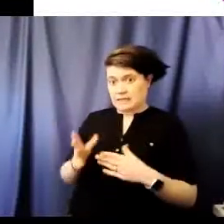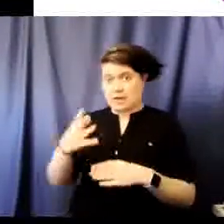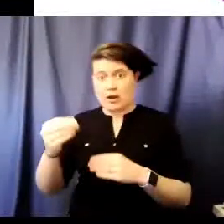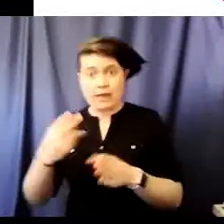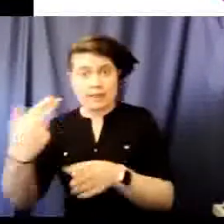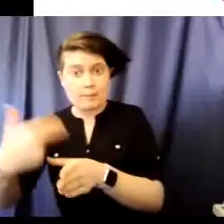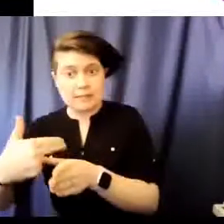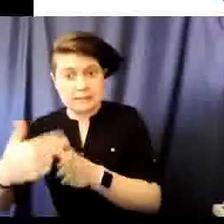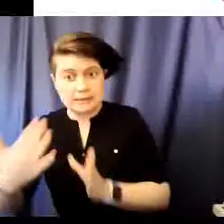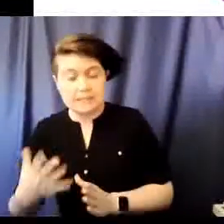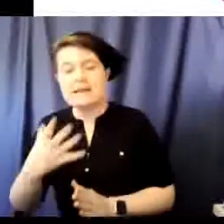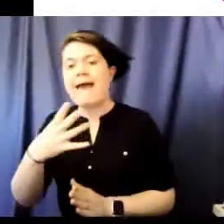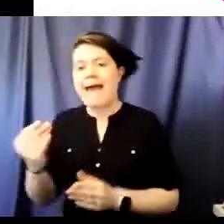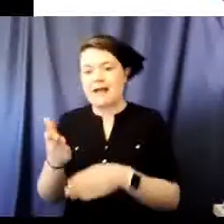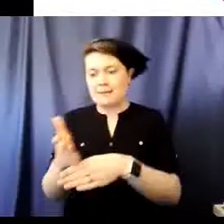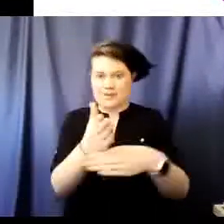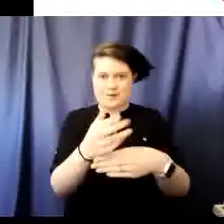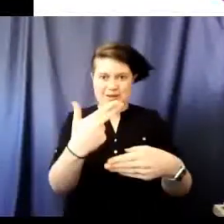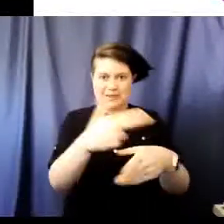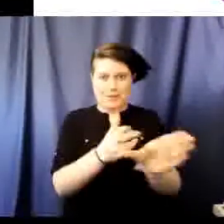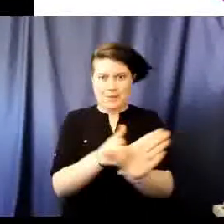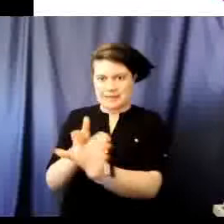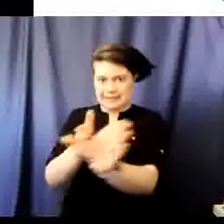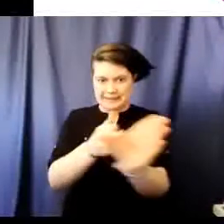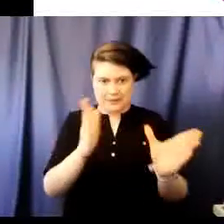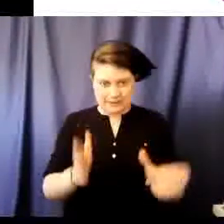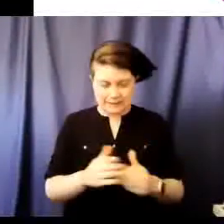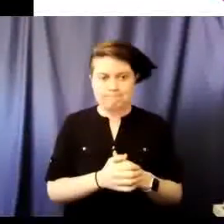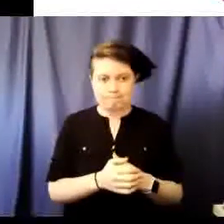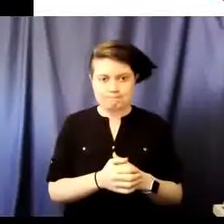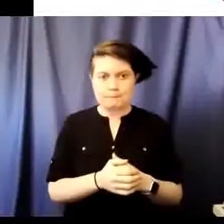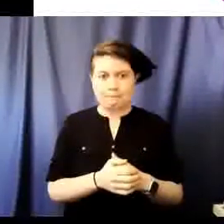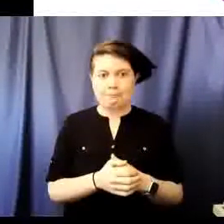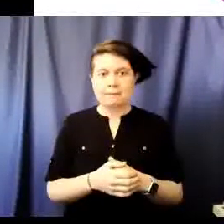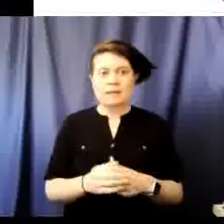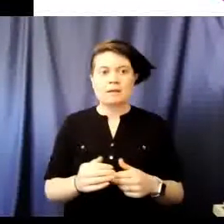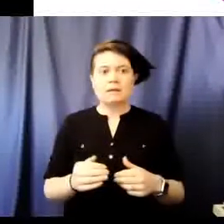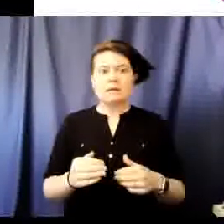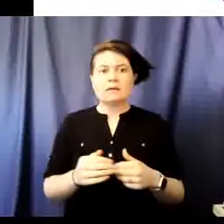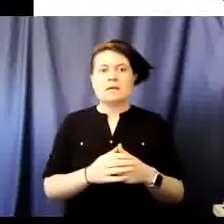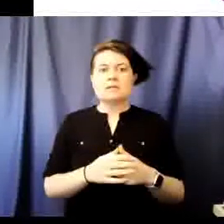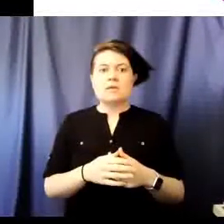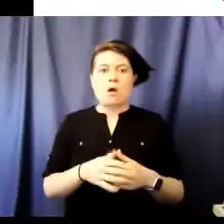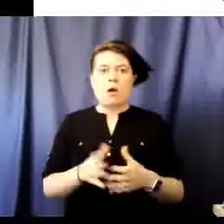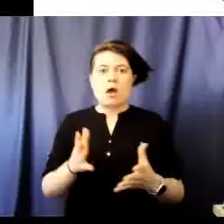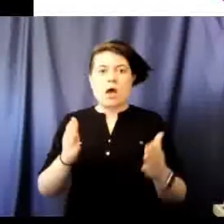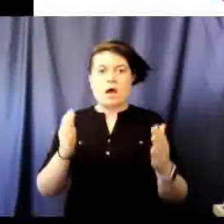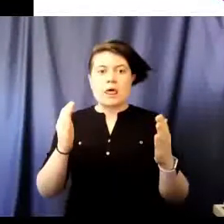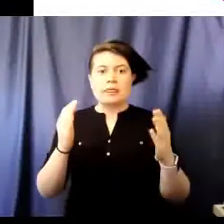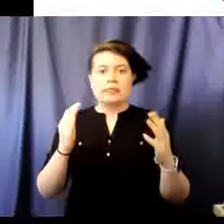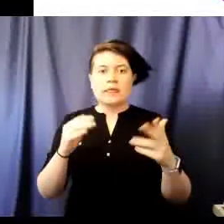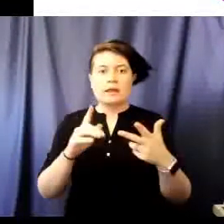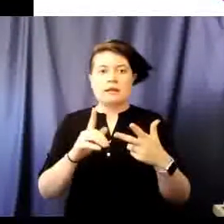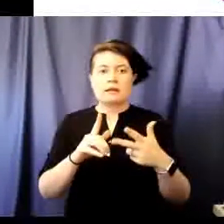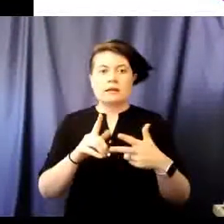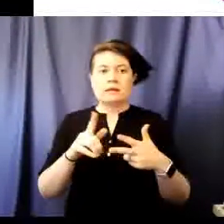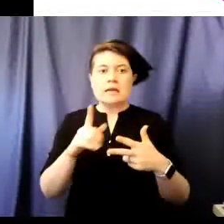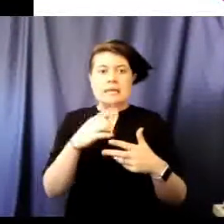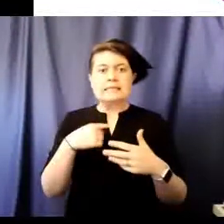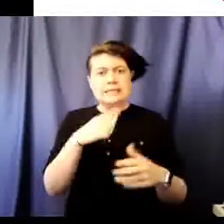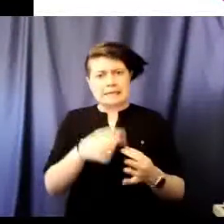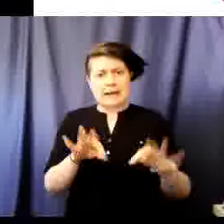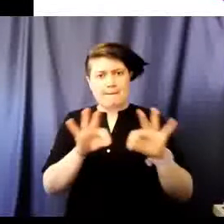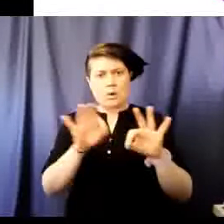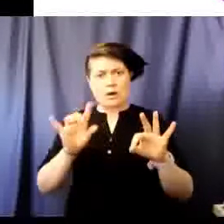Especially in rural communities, the participants may be familiar with each other in some way, and it's important that these expectations